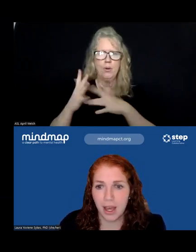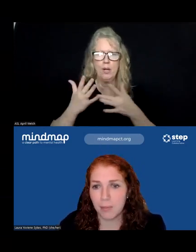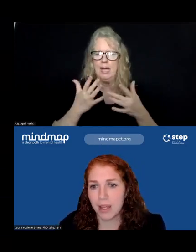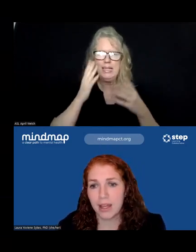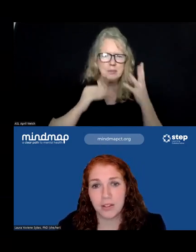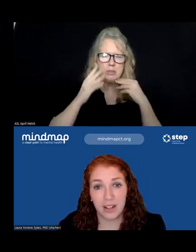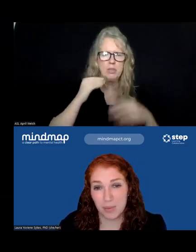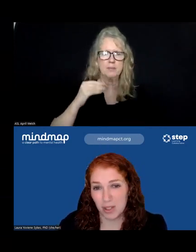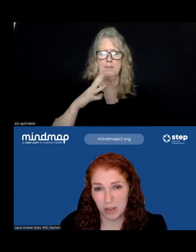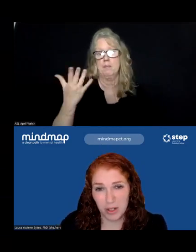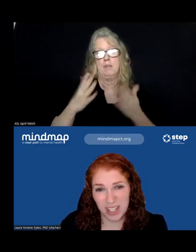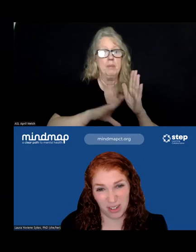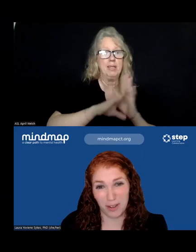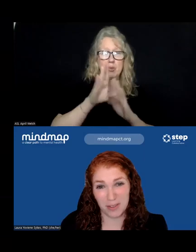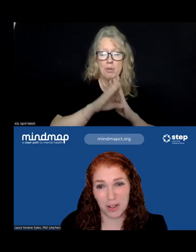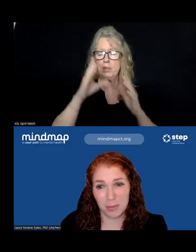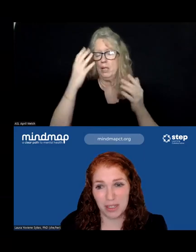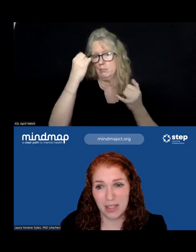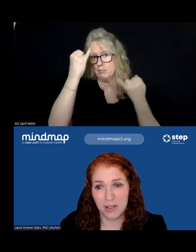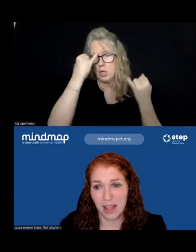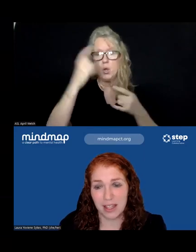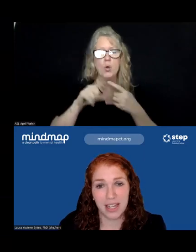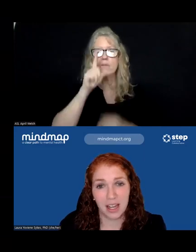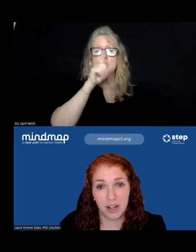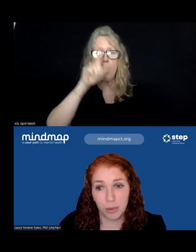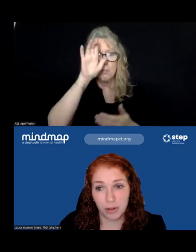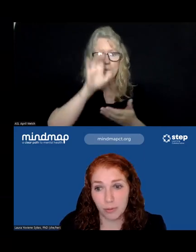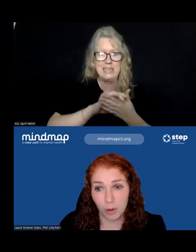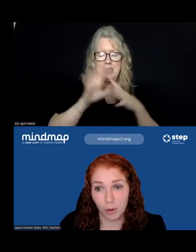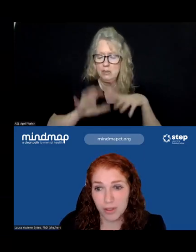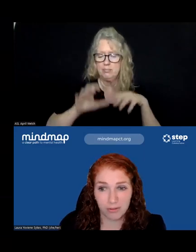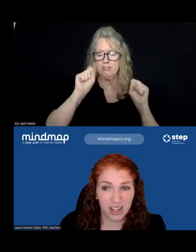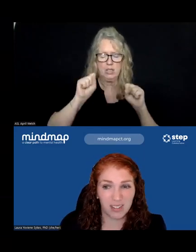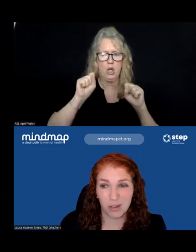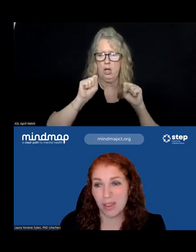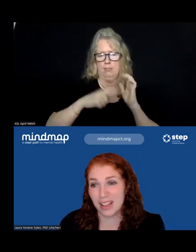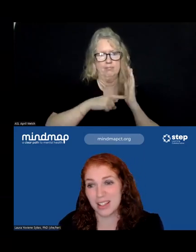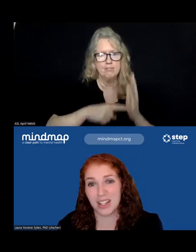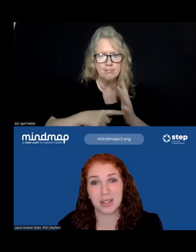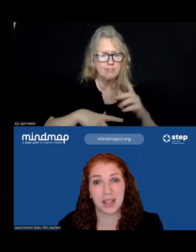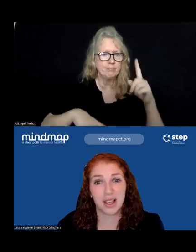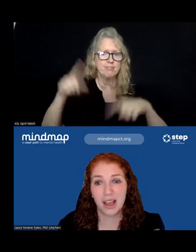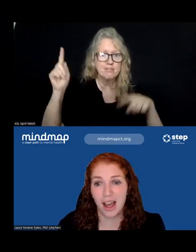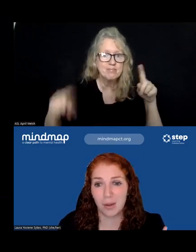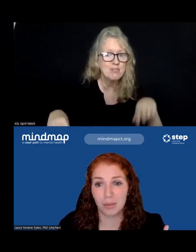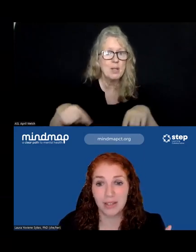might develop delusions or fix false beliefs that can take on a number of forms, ranging from things such